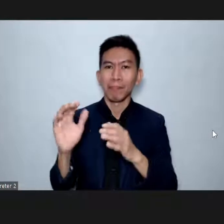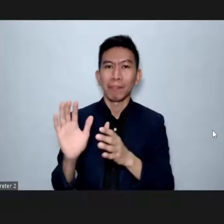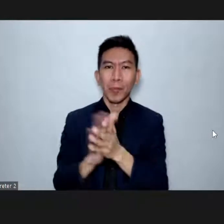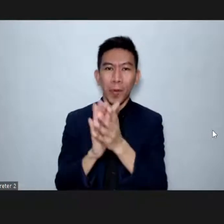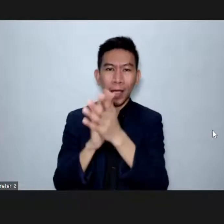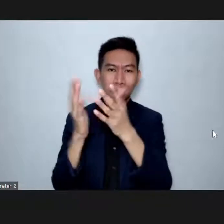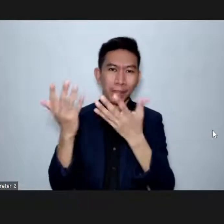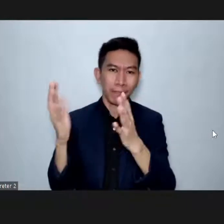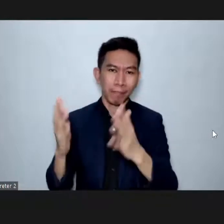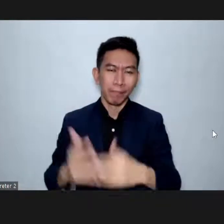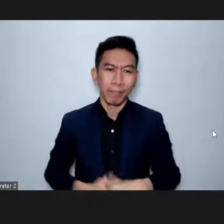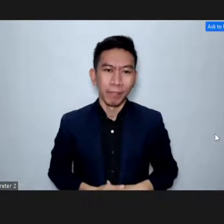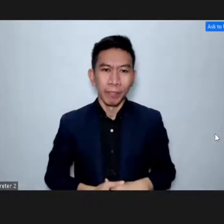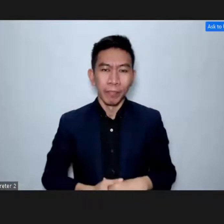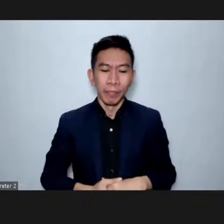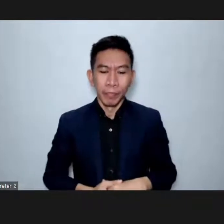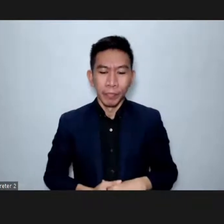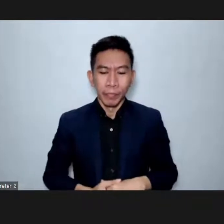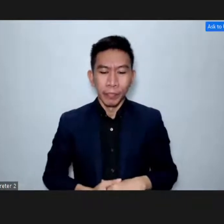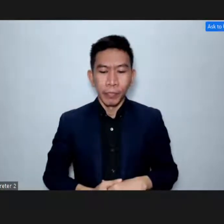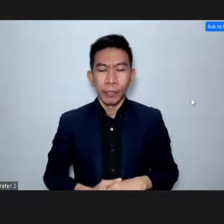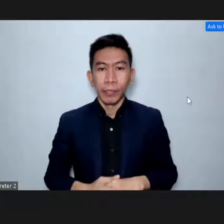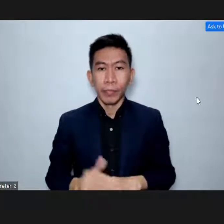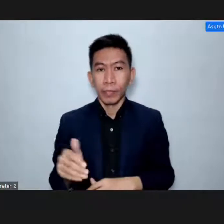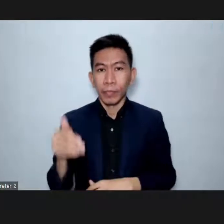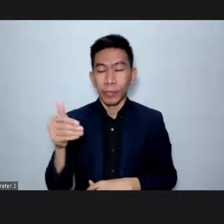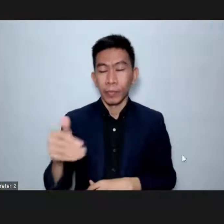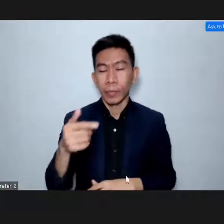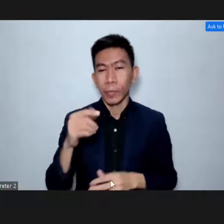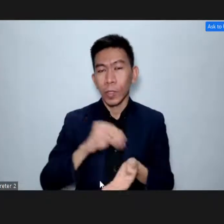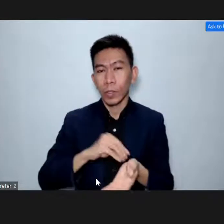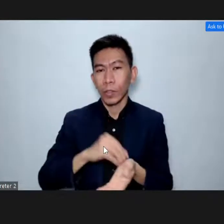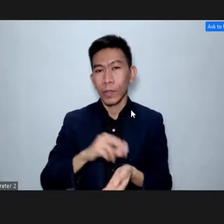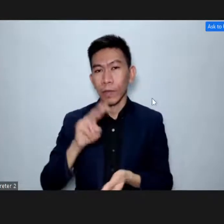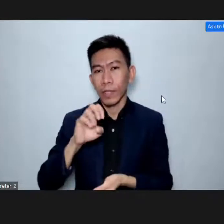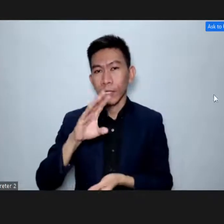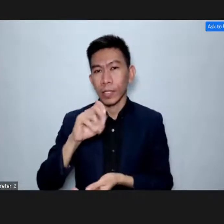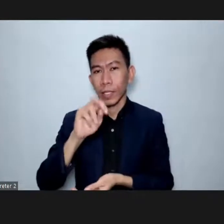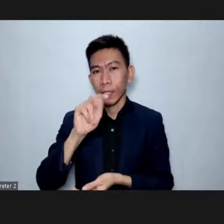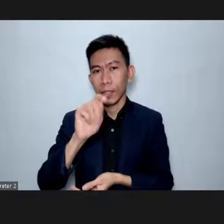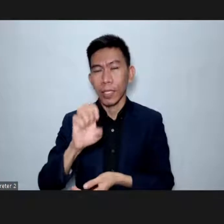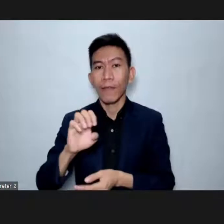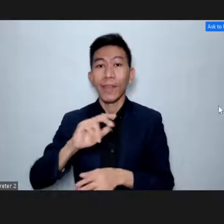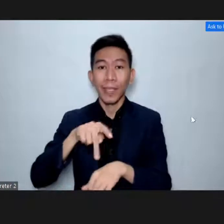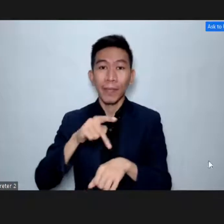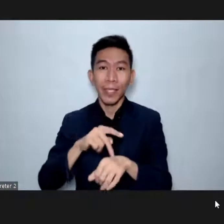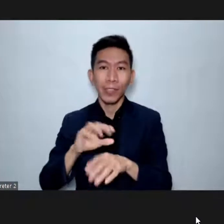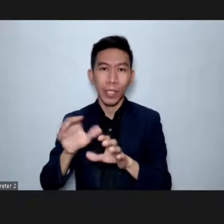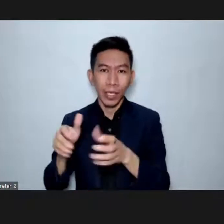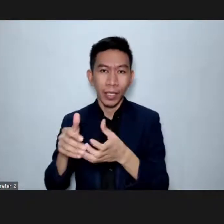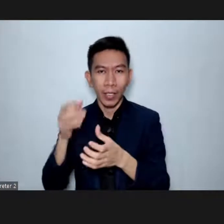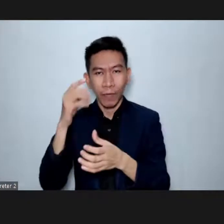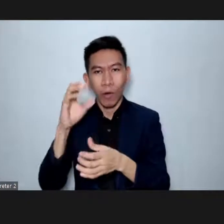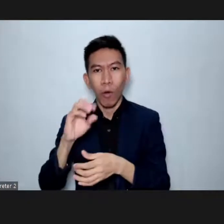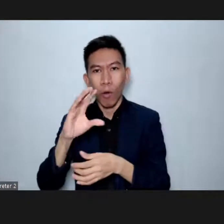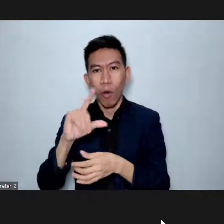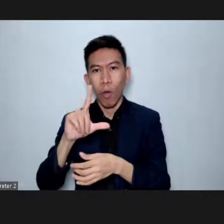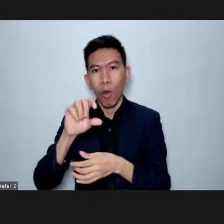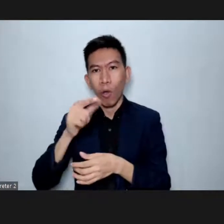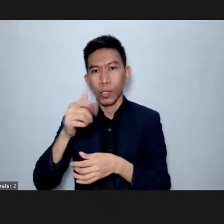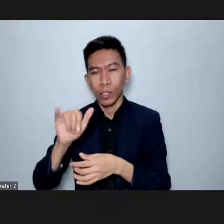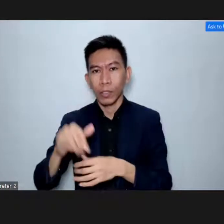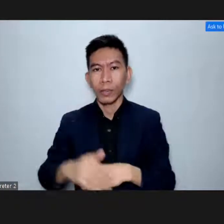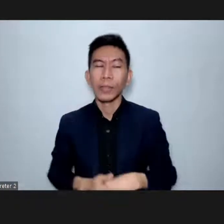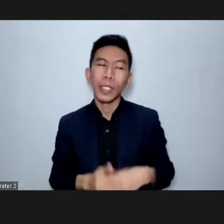here from Dr. Gil Vicente of Philippine Society of Oncology. "Thank you very much, Dr. Ilbawi, for your kind